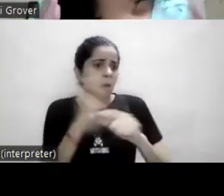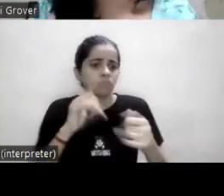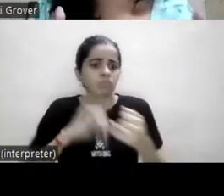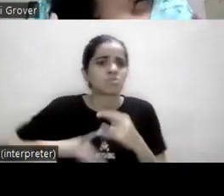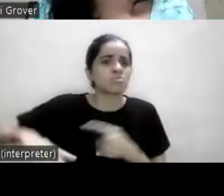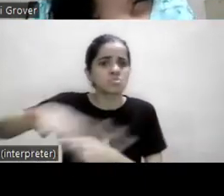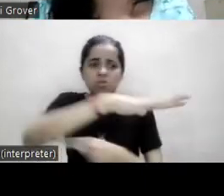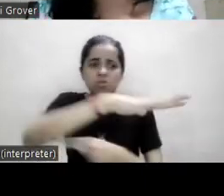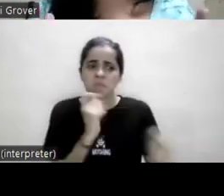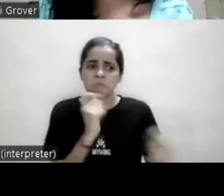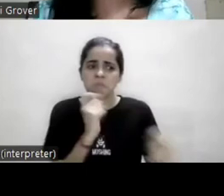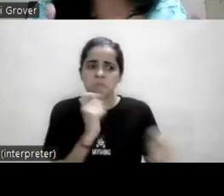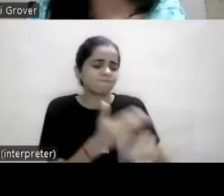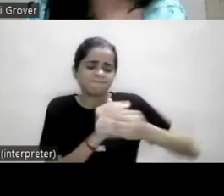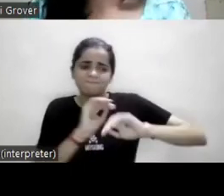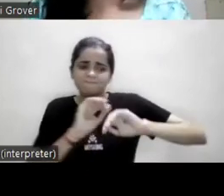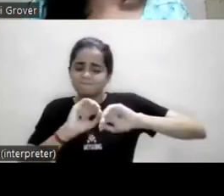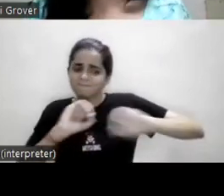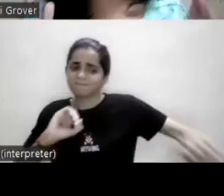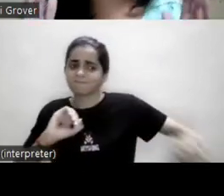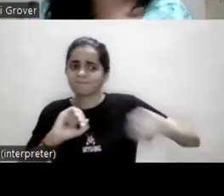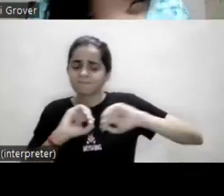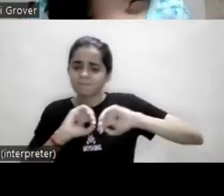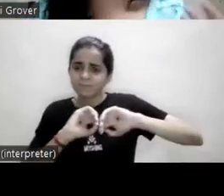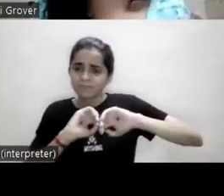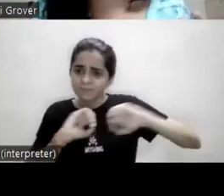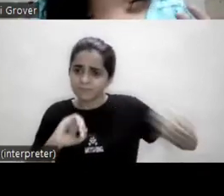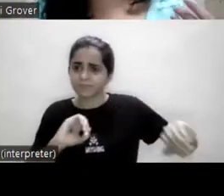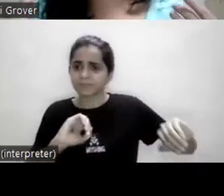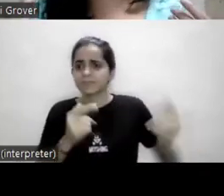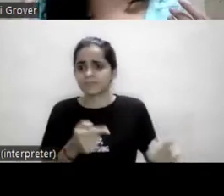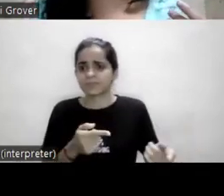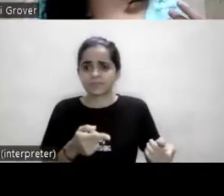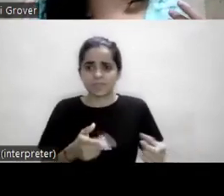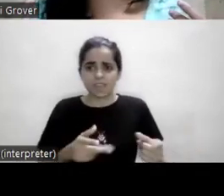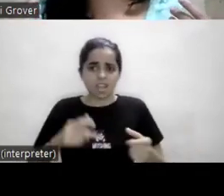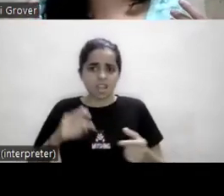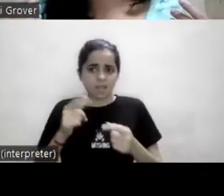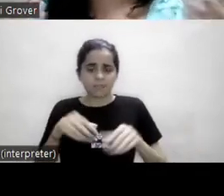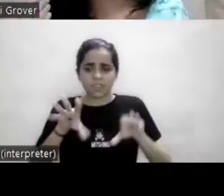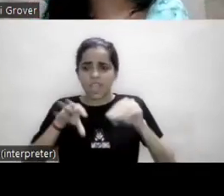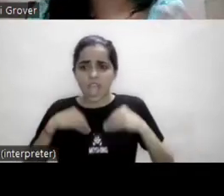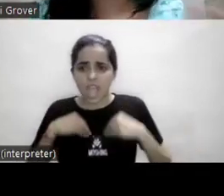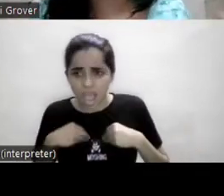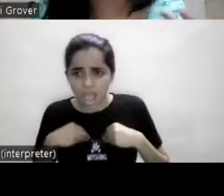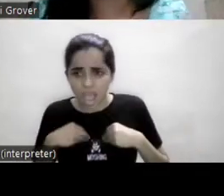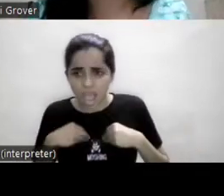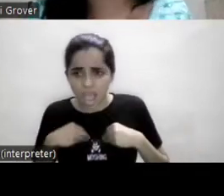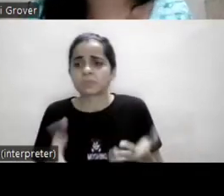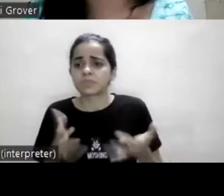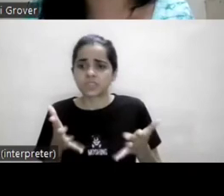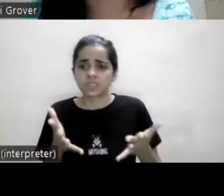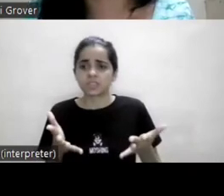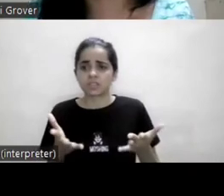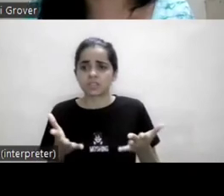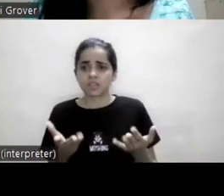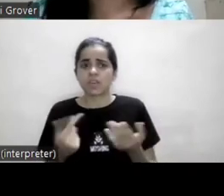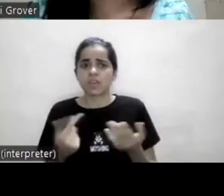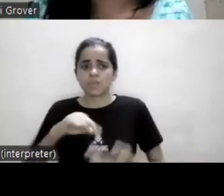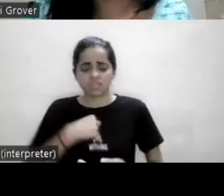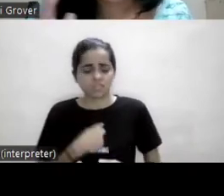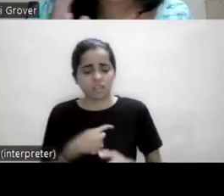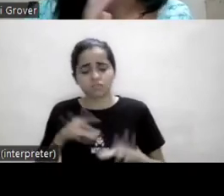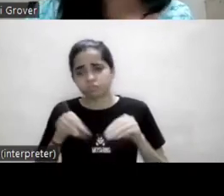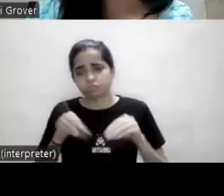which expects her to not hallucinate, which expects her to not just talk to herself.